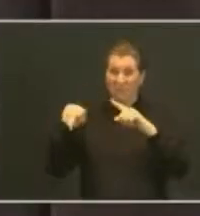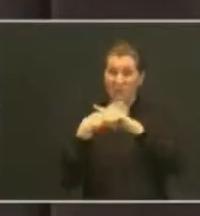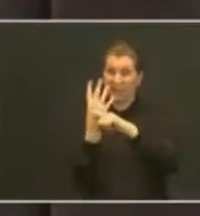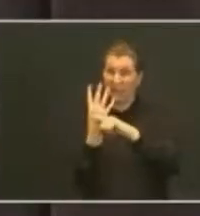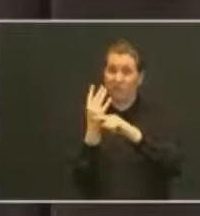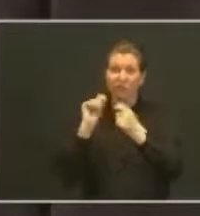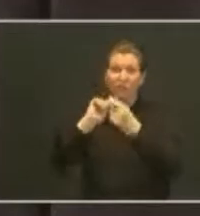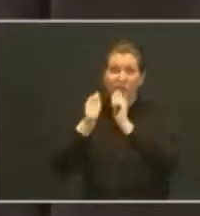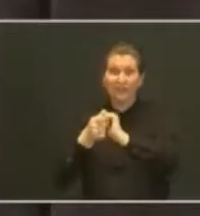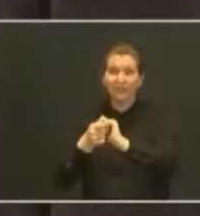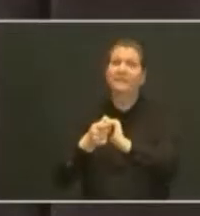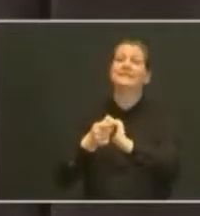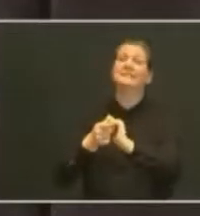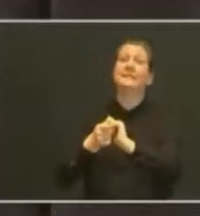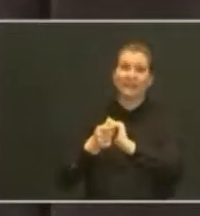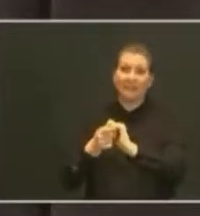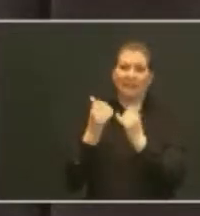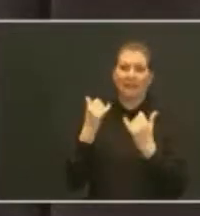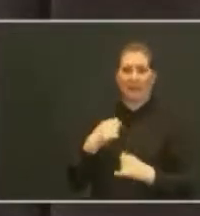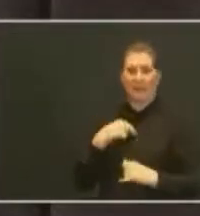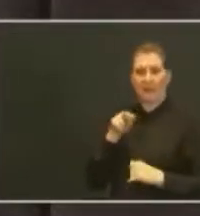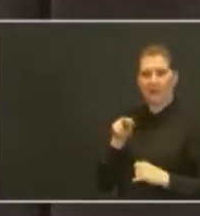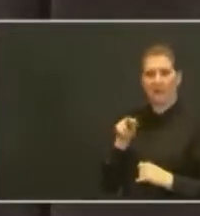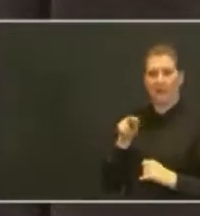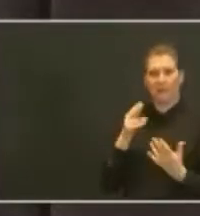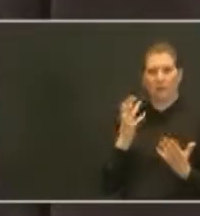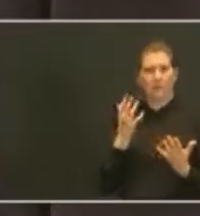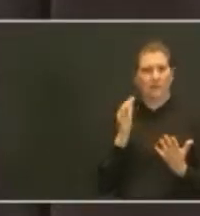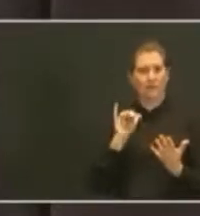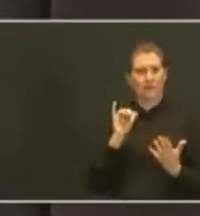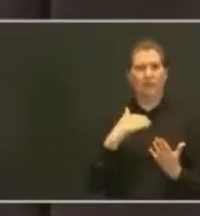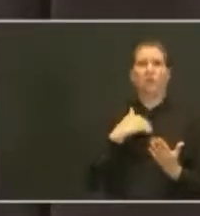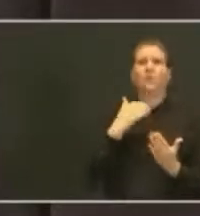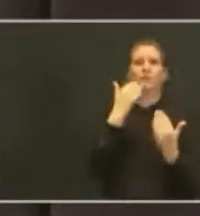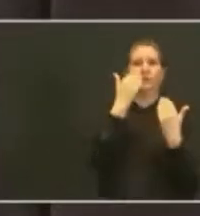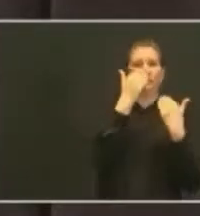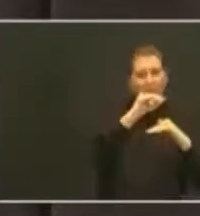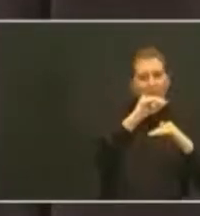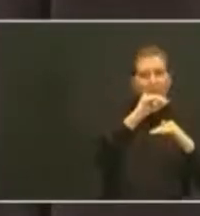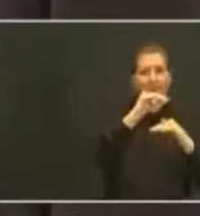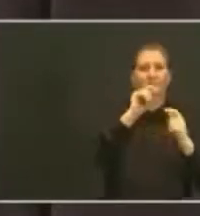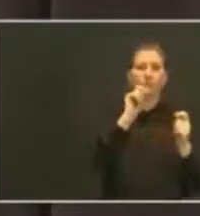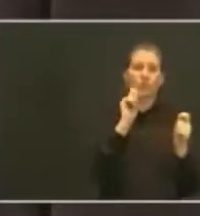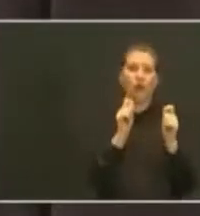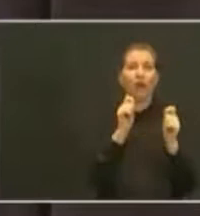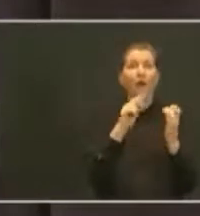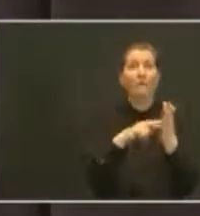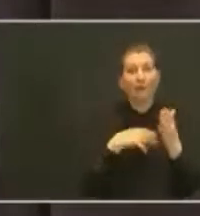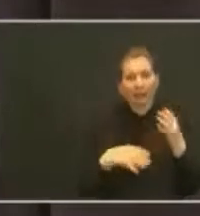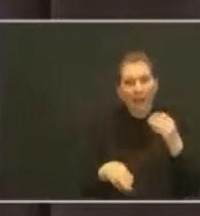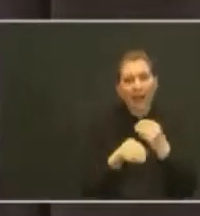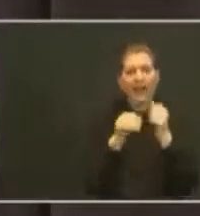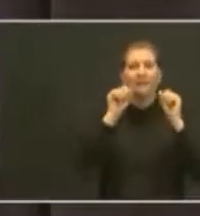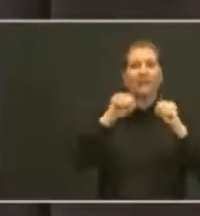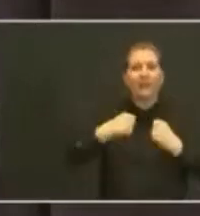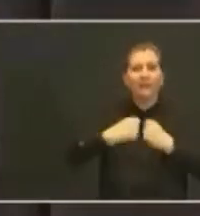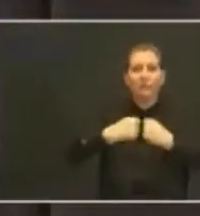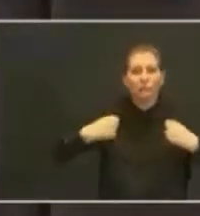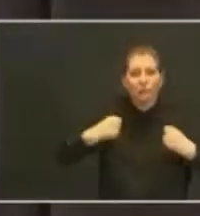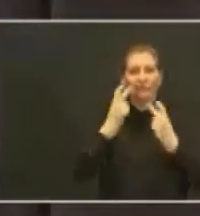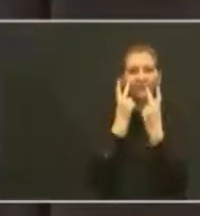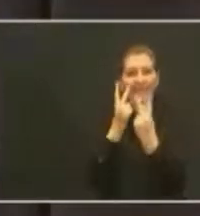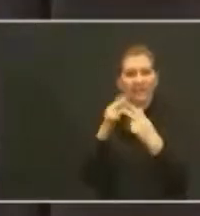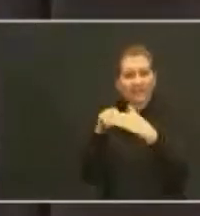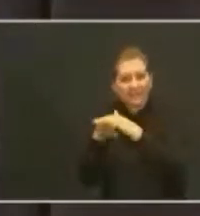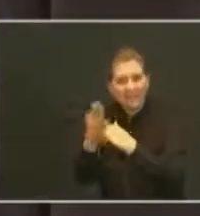expressed today, thankfully, that we are loosening restrictions on visitations, we hope to continue to be able